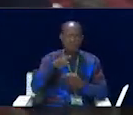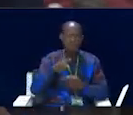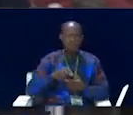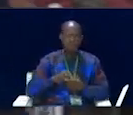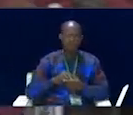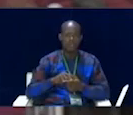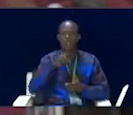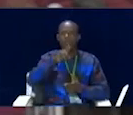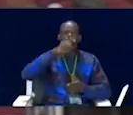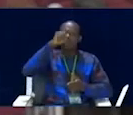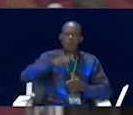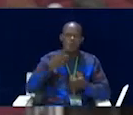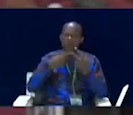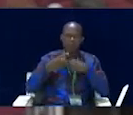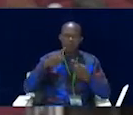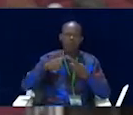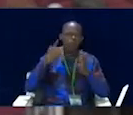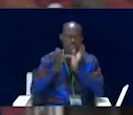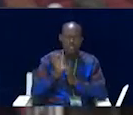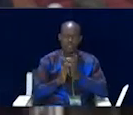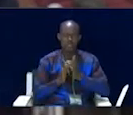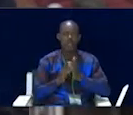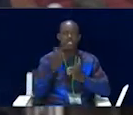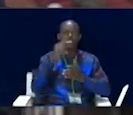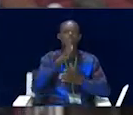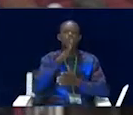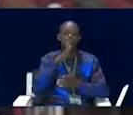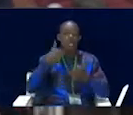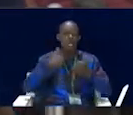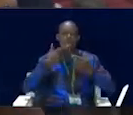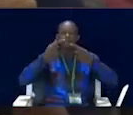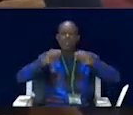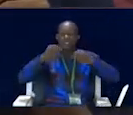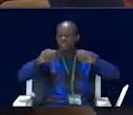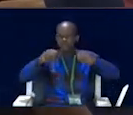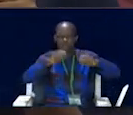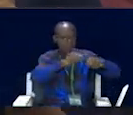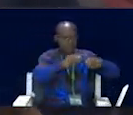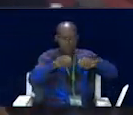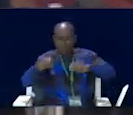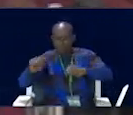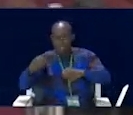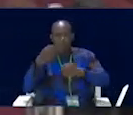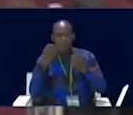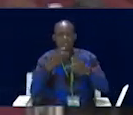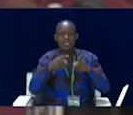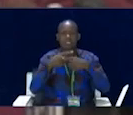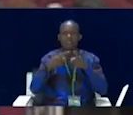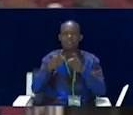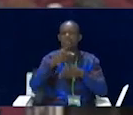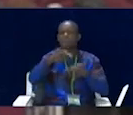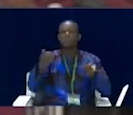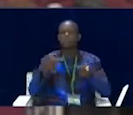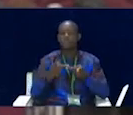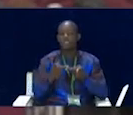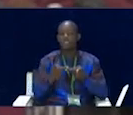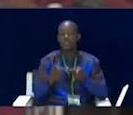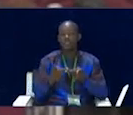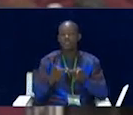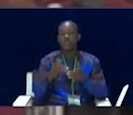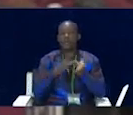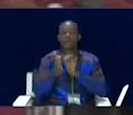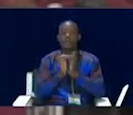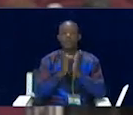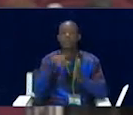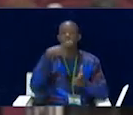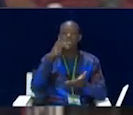she has tried many physicians, but they were not working. Bible says the sorrow of he who looks after many other